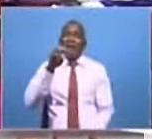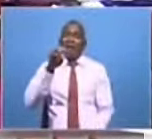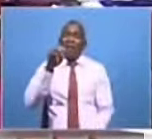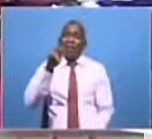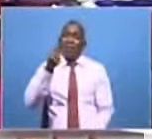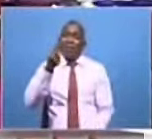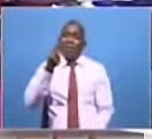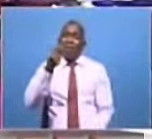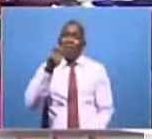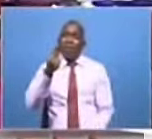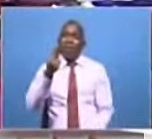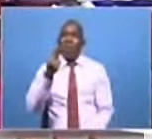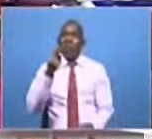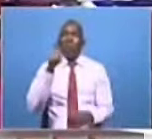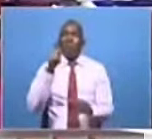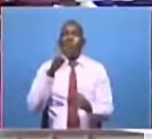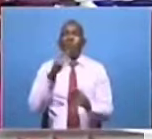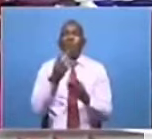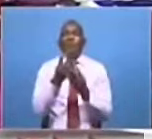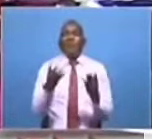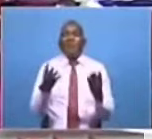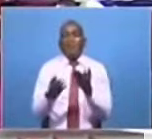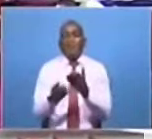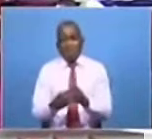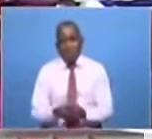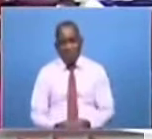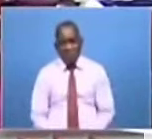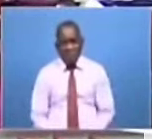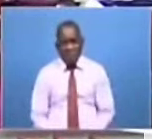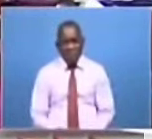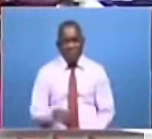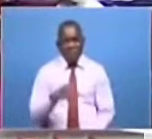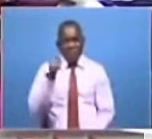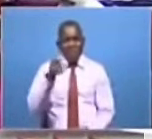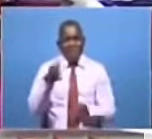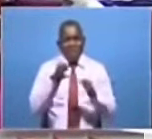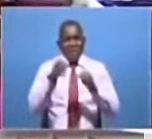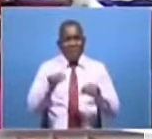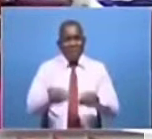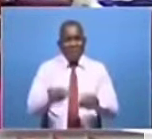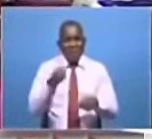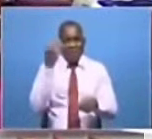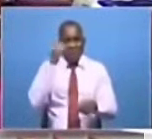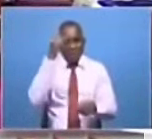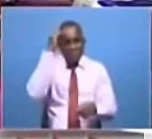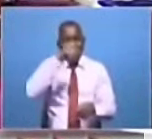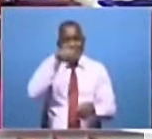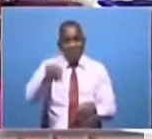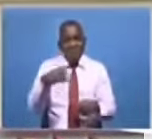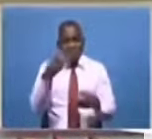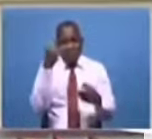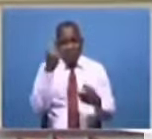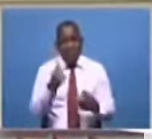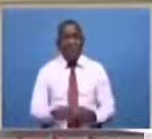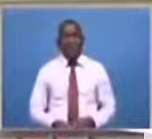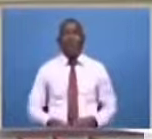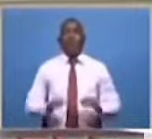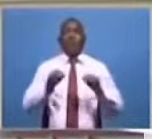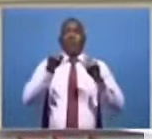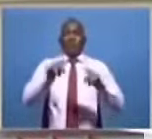counsel announced in this case. Is there any justification why? Yes, my lords.